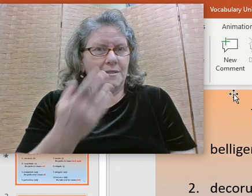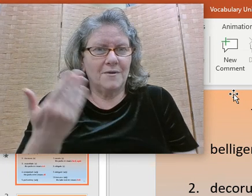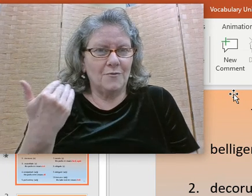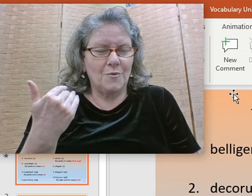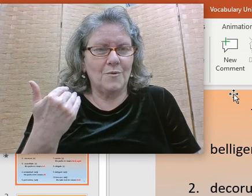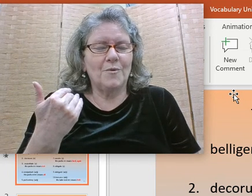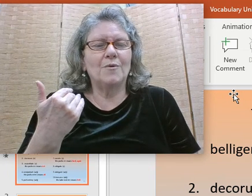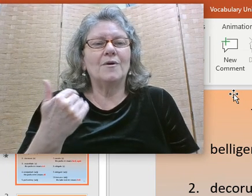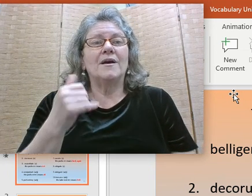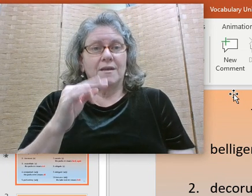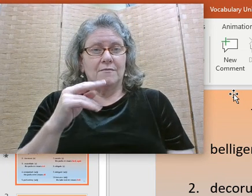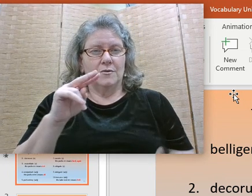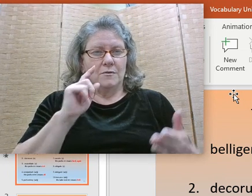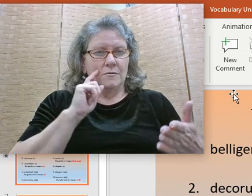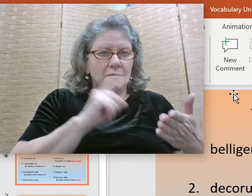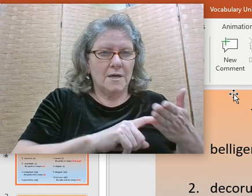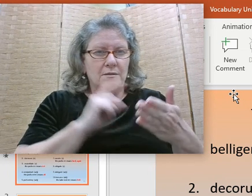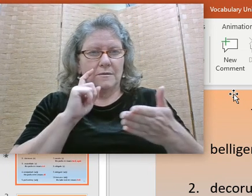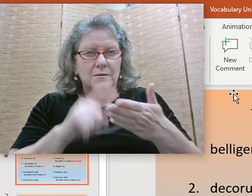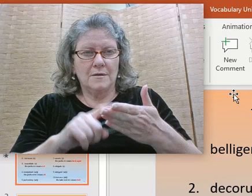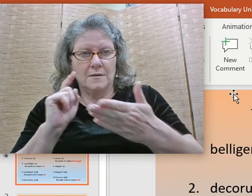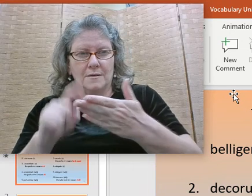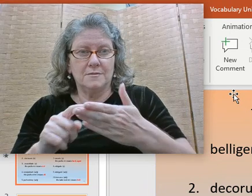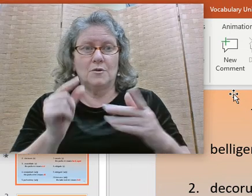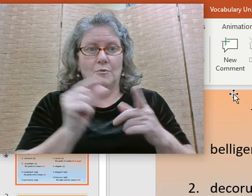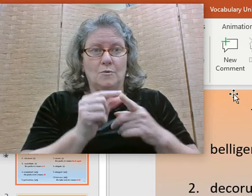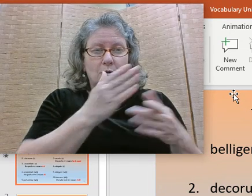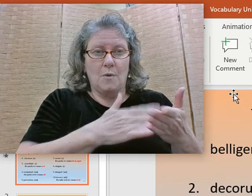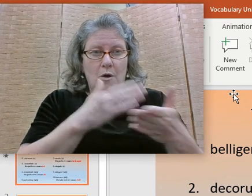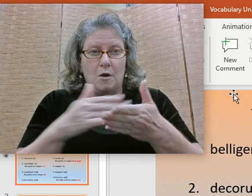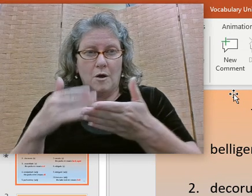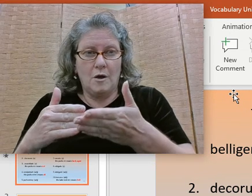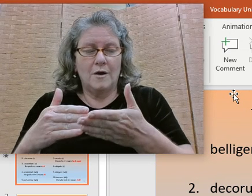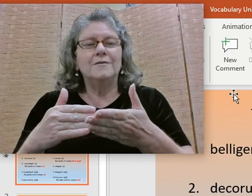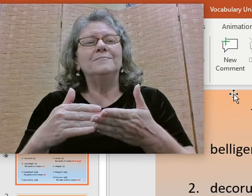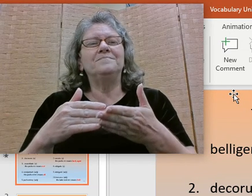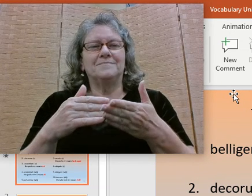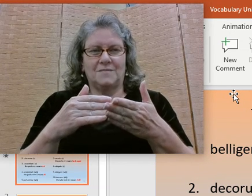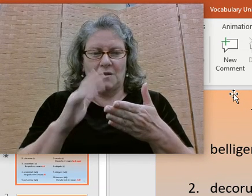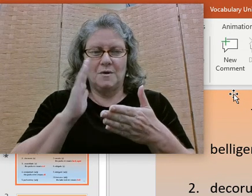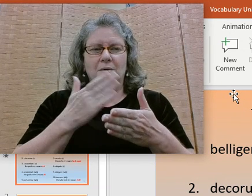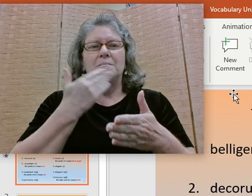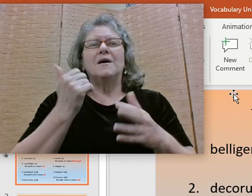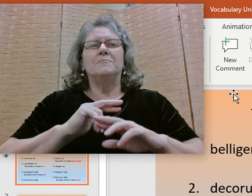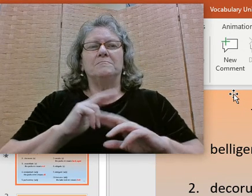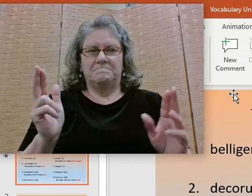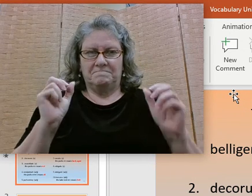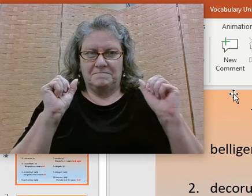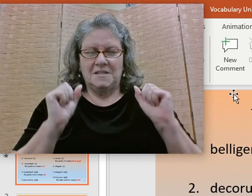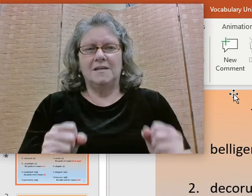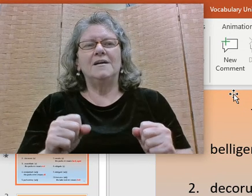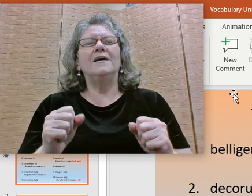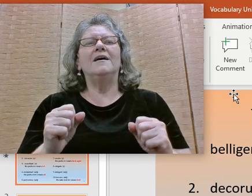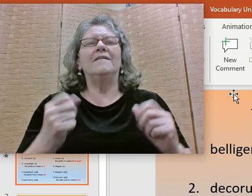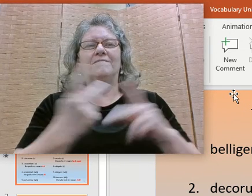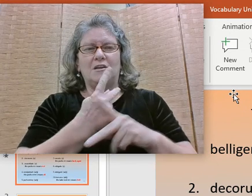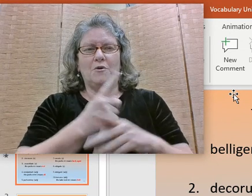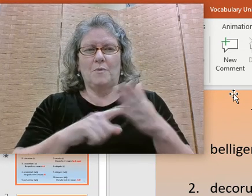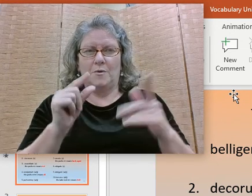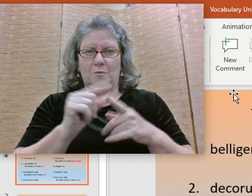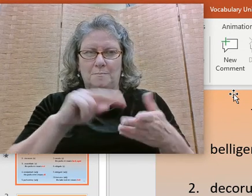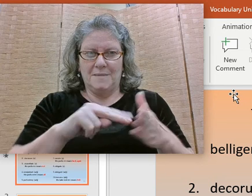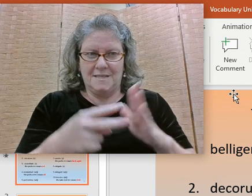before. If you recognize some of the word parts in those words, you will be better equipped to figure out what that